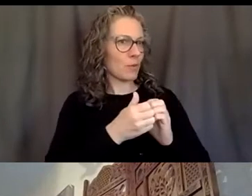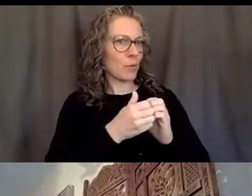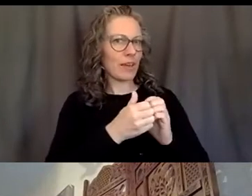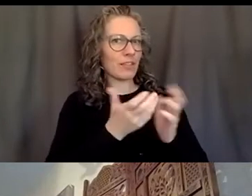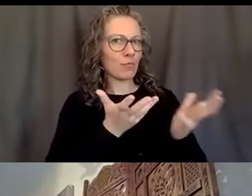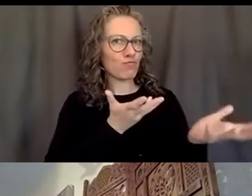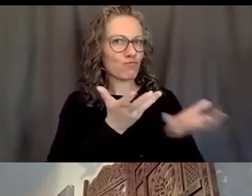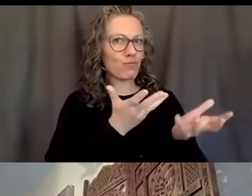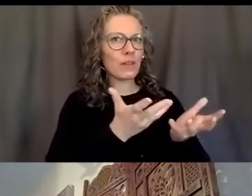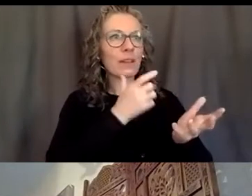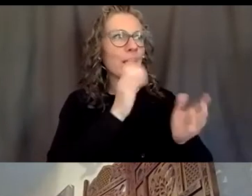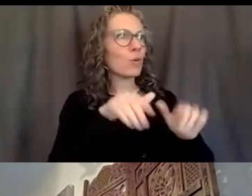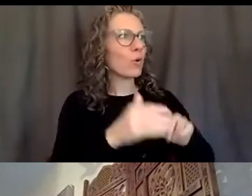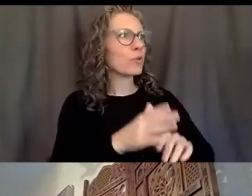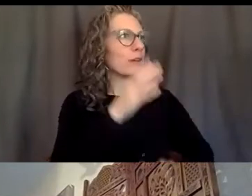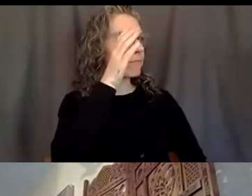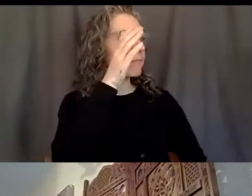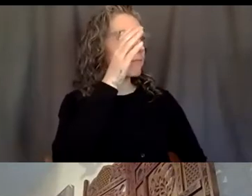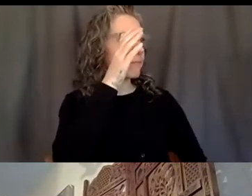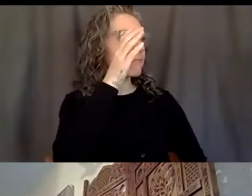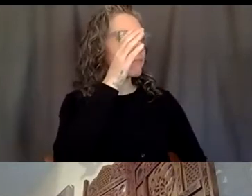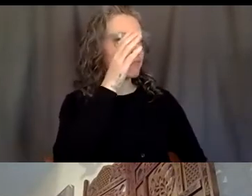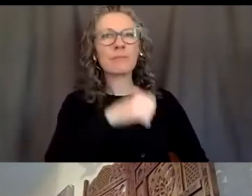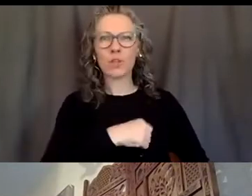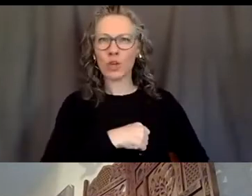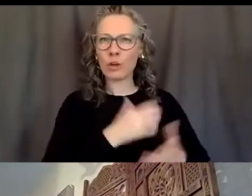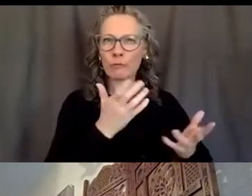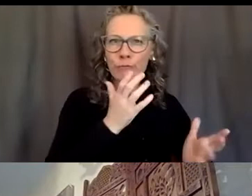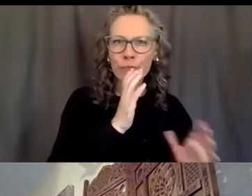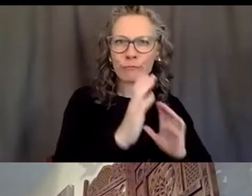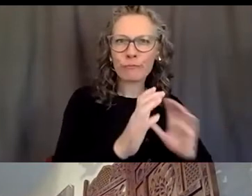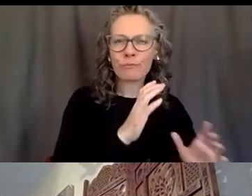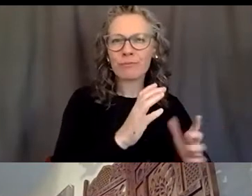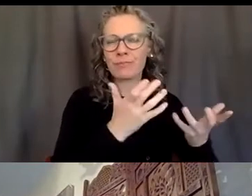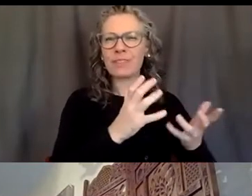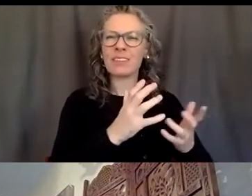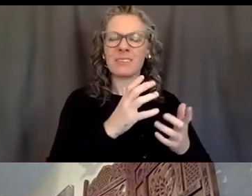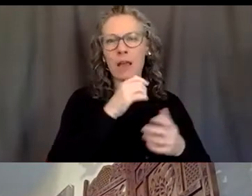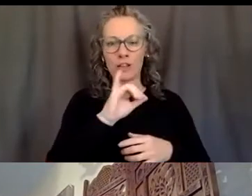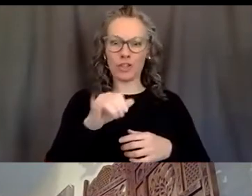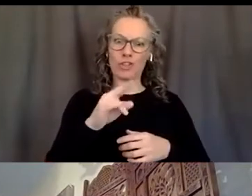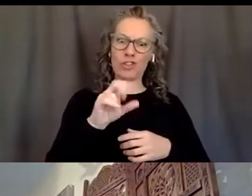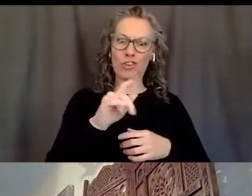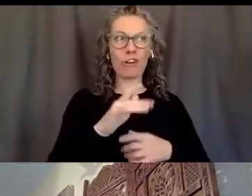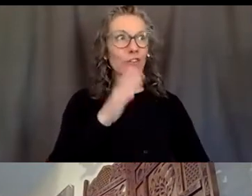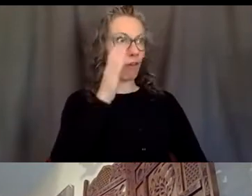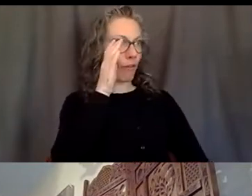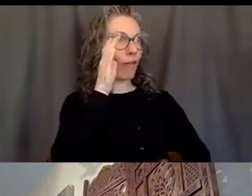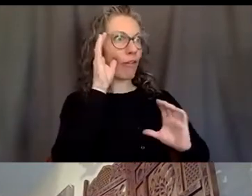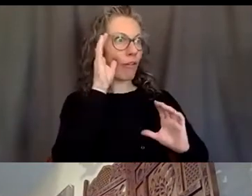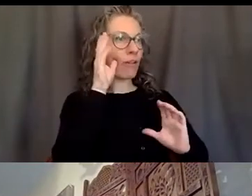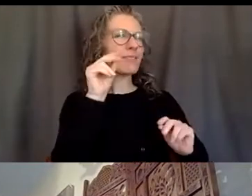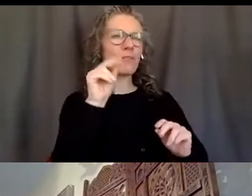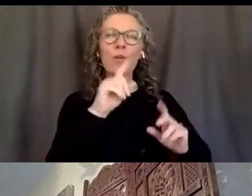in this receptive way, because the sense I get is more that you just, not just is not the right, I don't mean just, that you are just in a